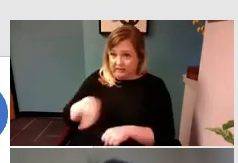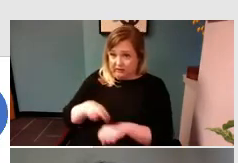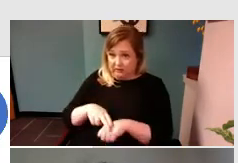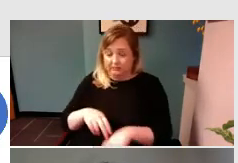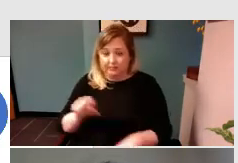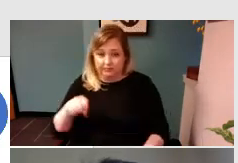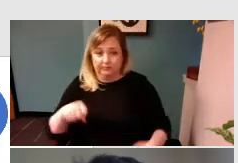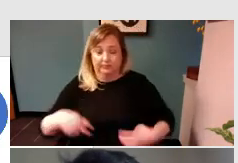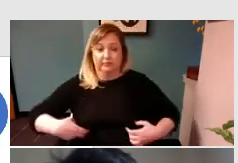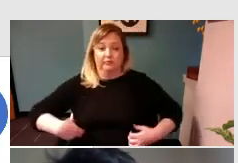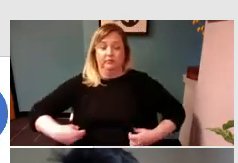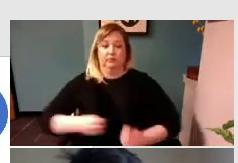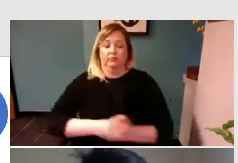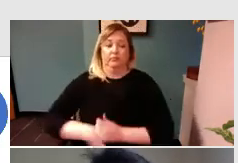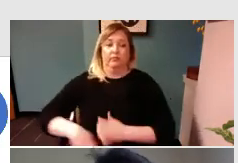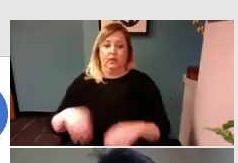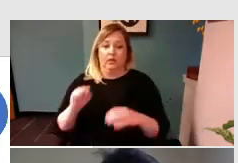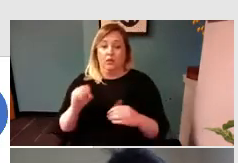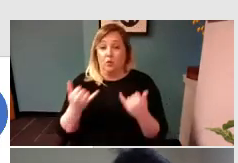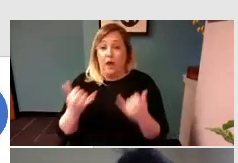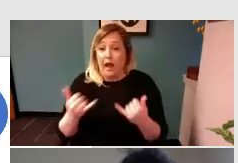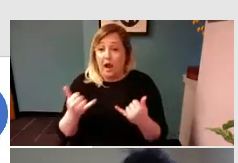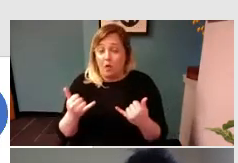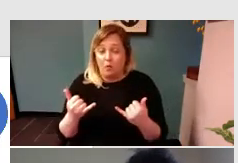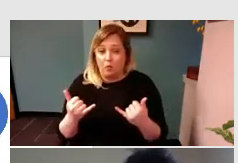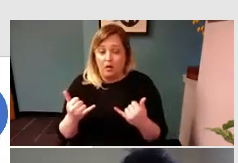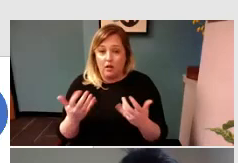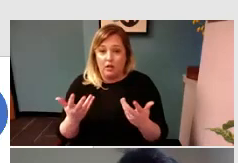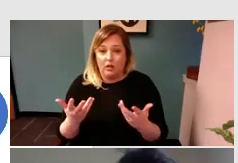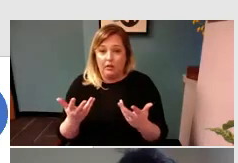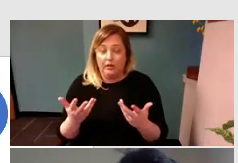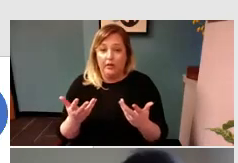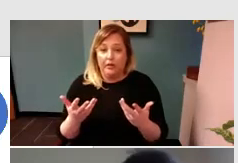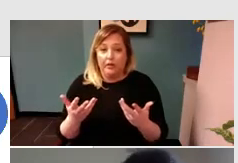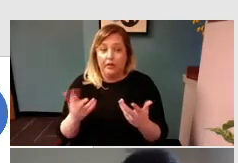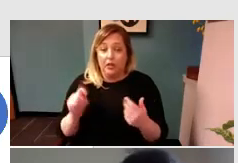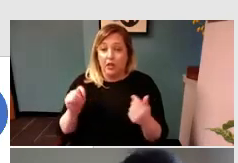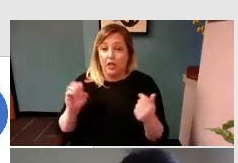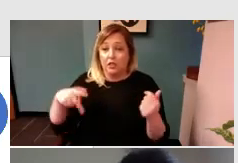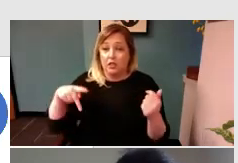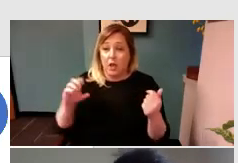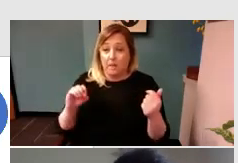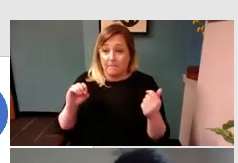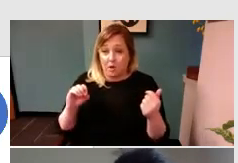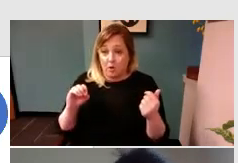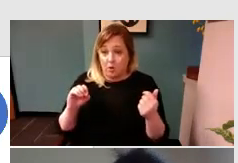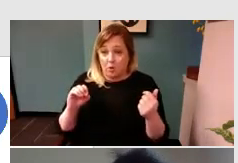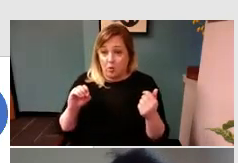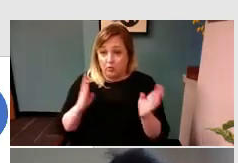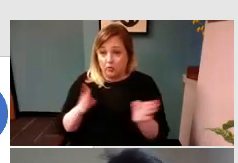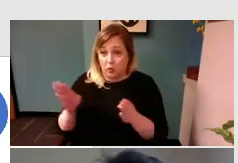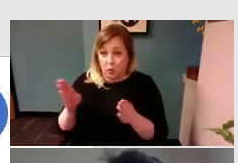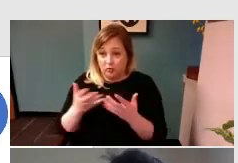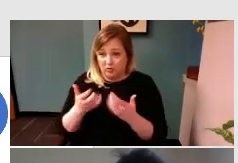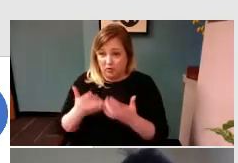now, basically, in order to figure out if, so topological sort requires a DFS, right? A single DFS, nothing more, nothing less,